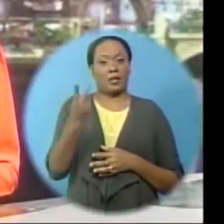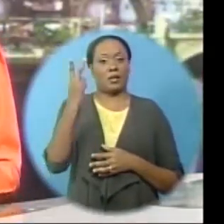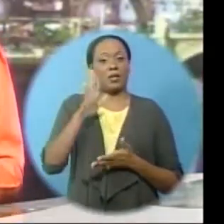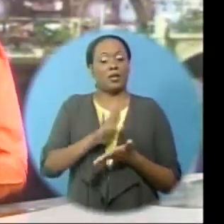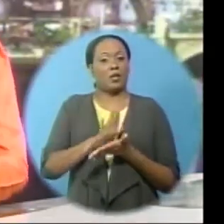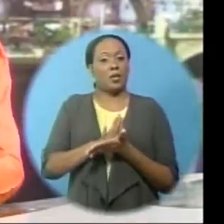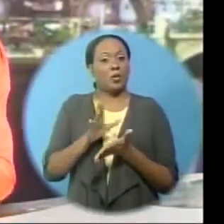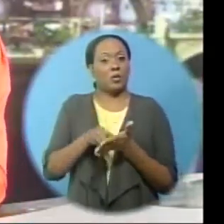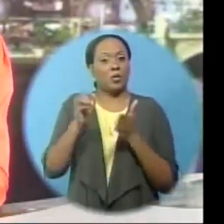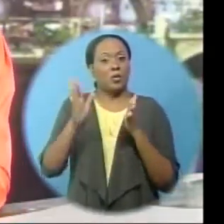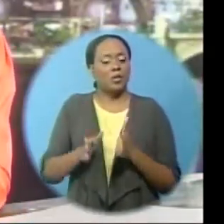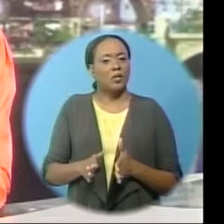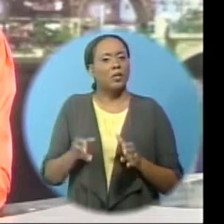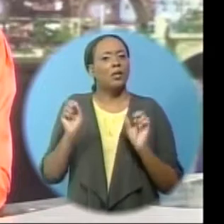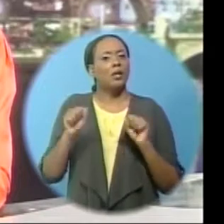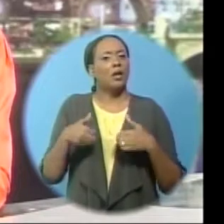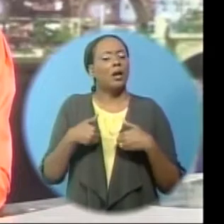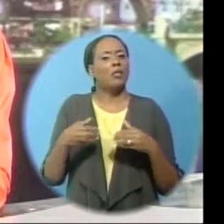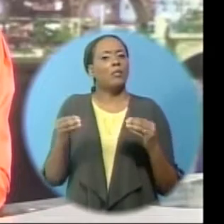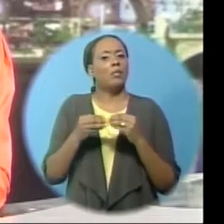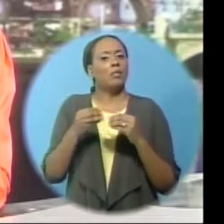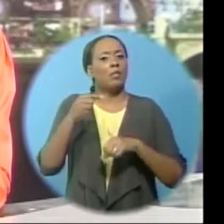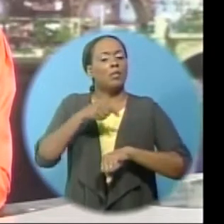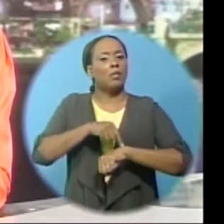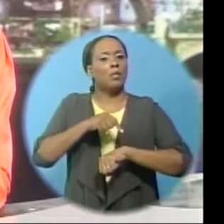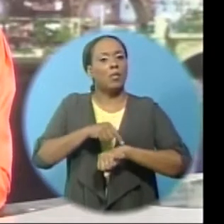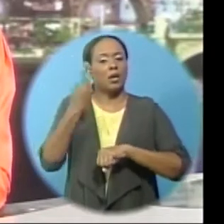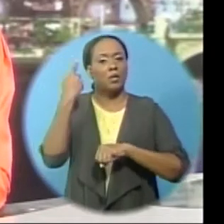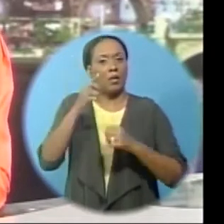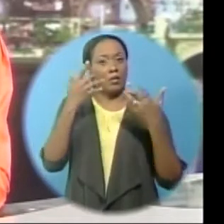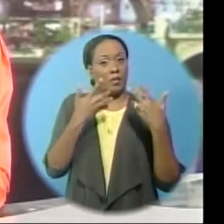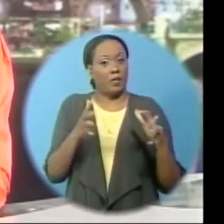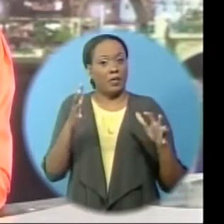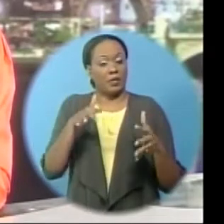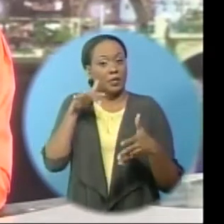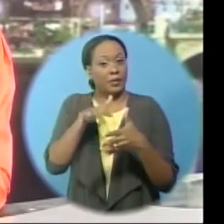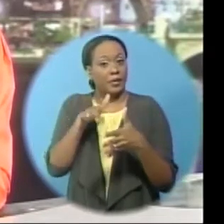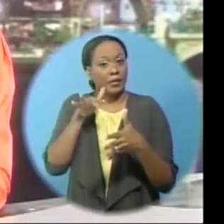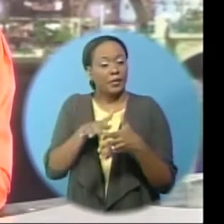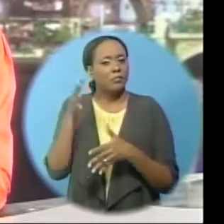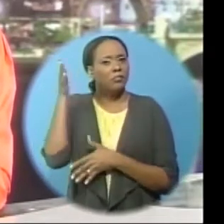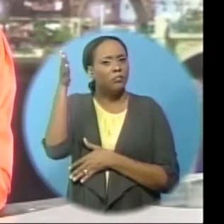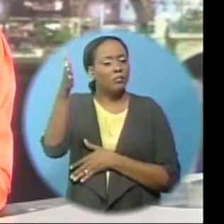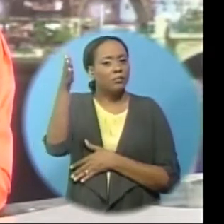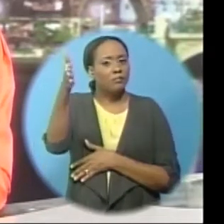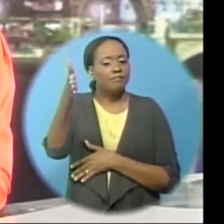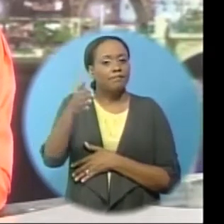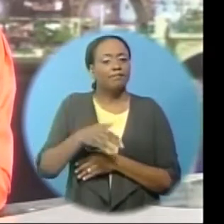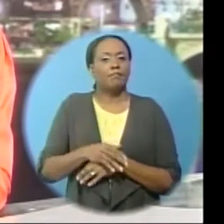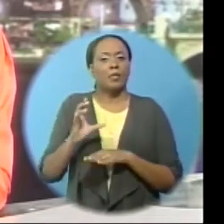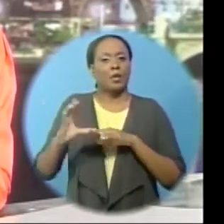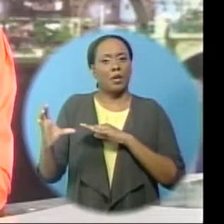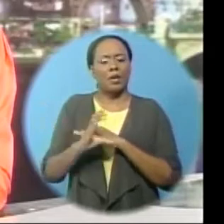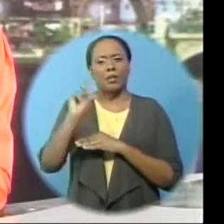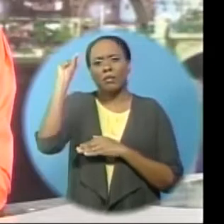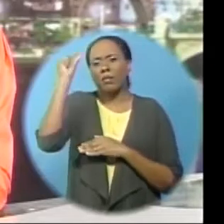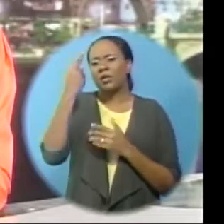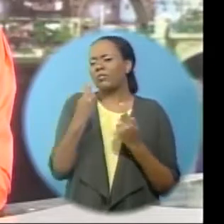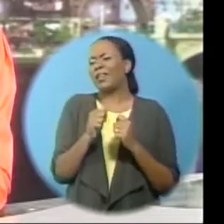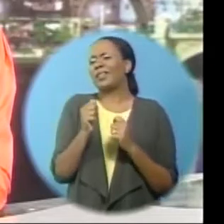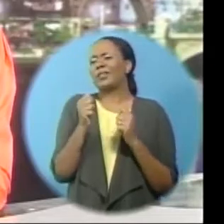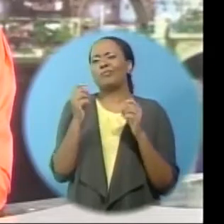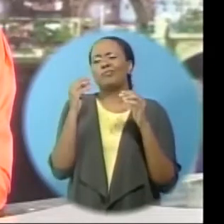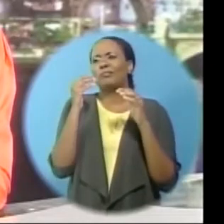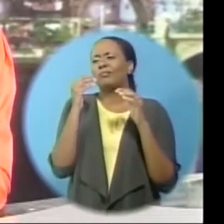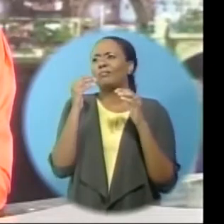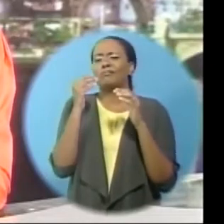Secondary school students could be given more time to complete their studies in the future. This as regional governments try to find ways of ensuring